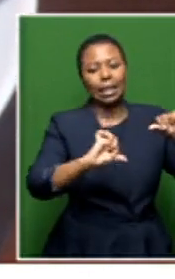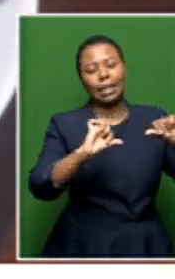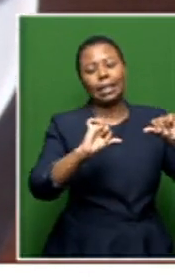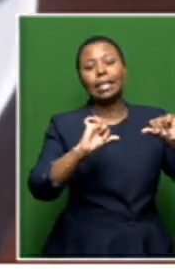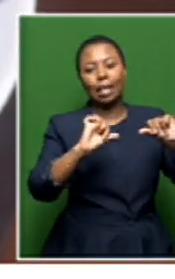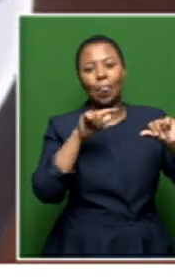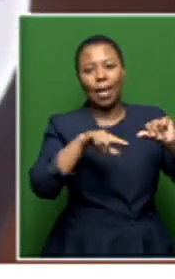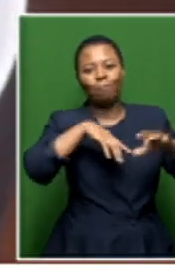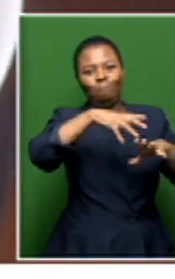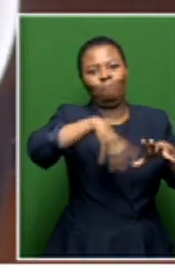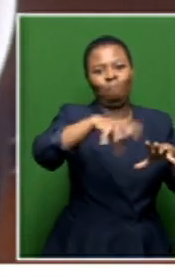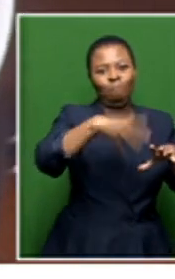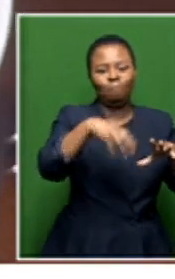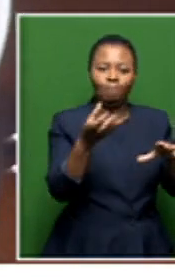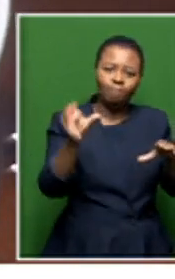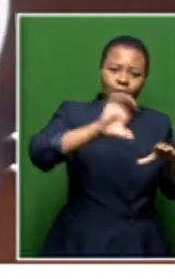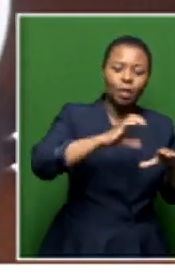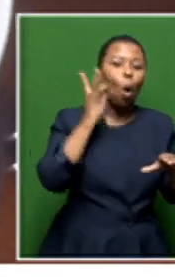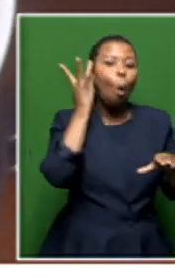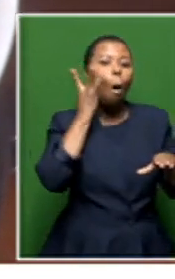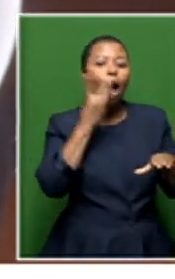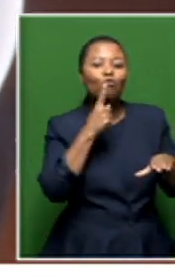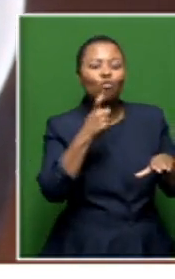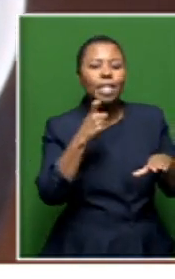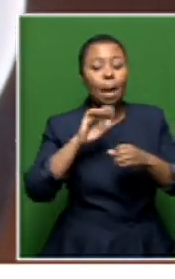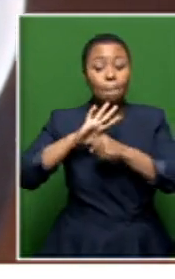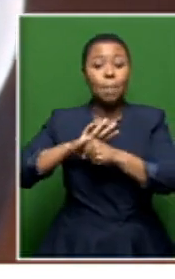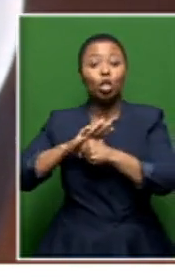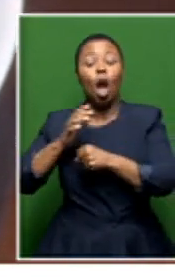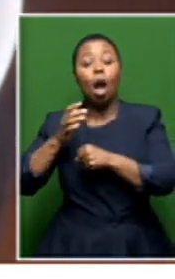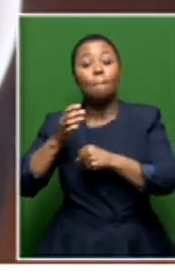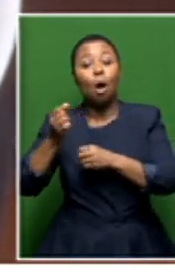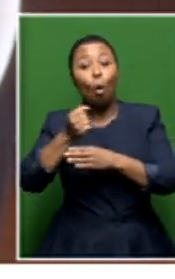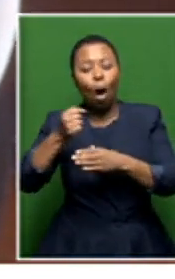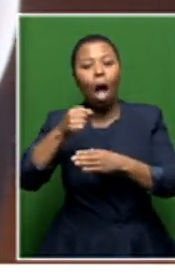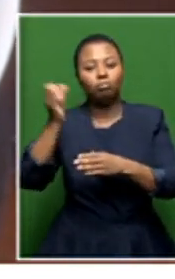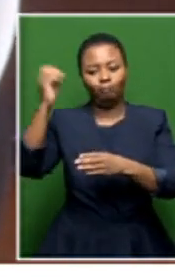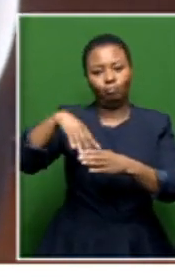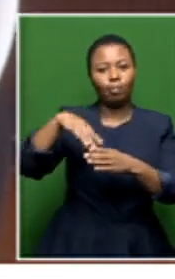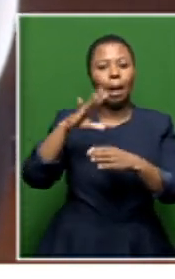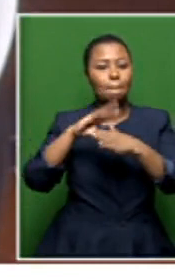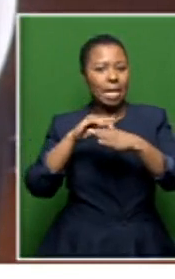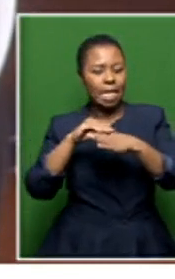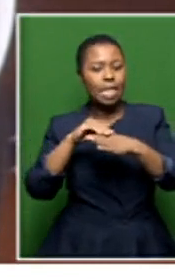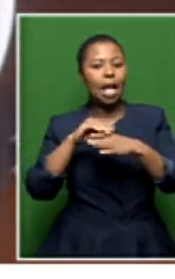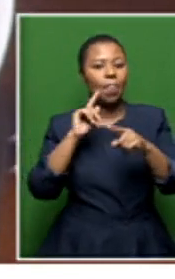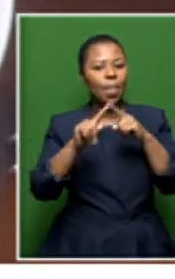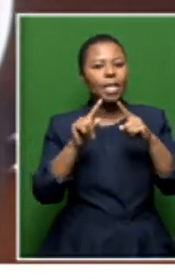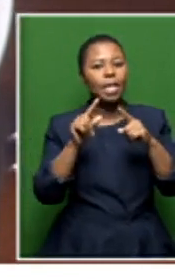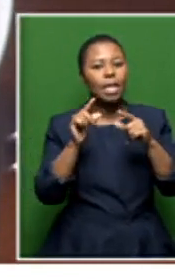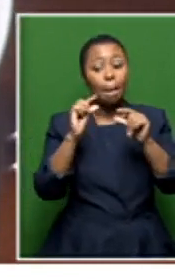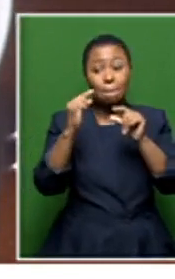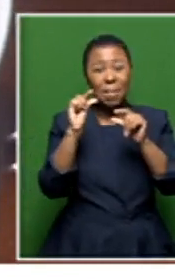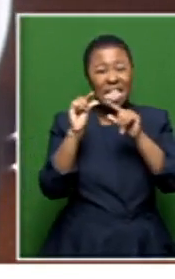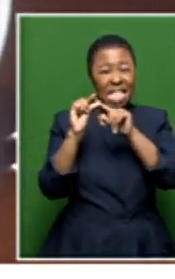take that jus with red wine and put it into the pressure cooker, put the meat 30 to 45 minutes depending on how big the pieces